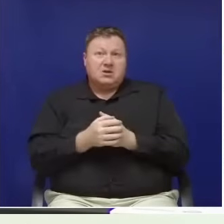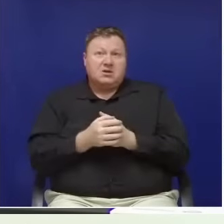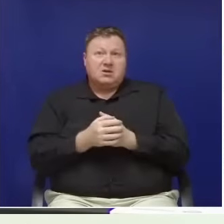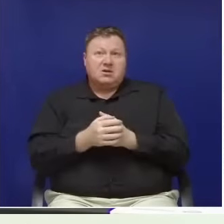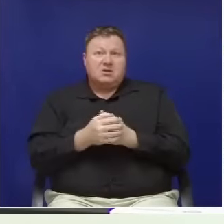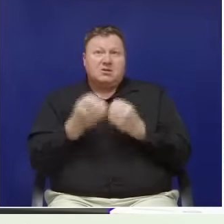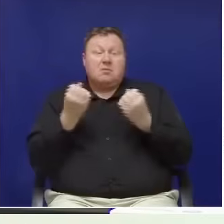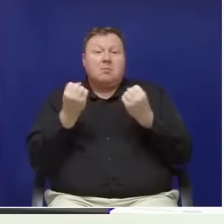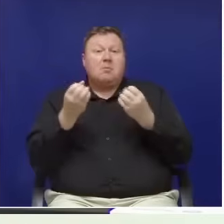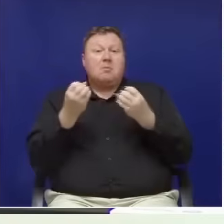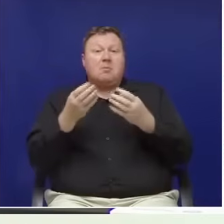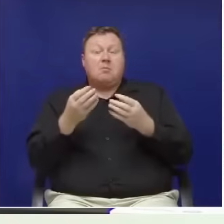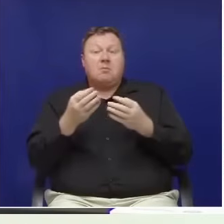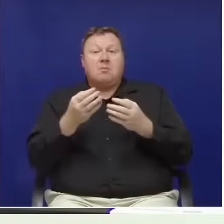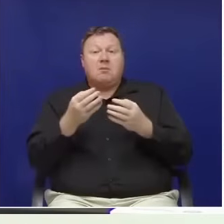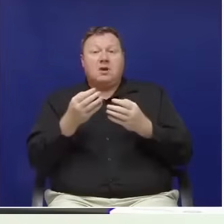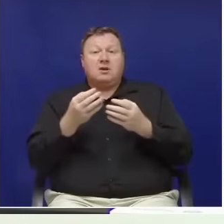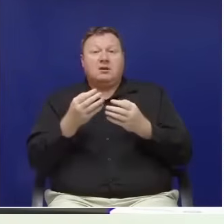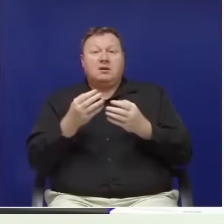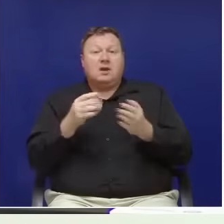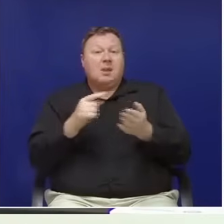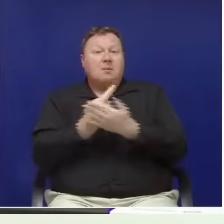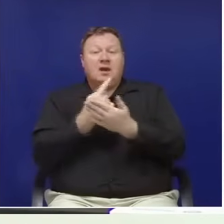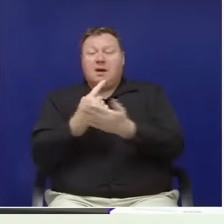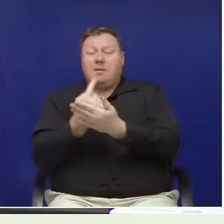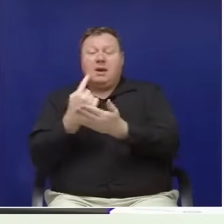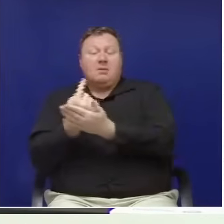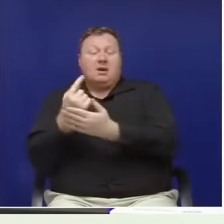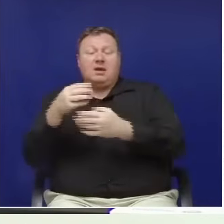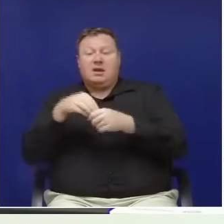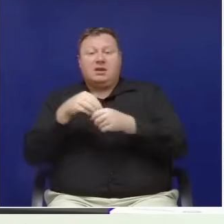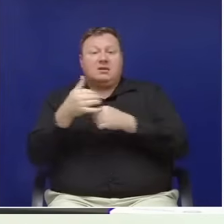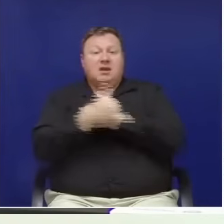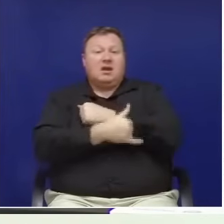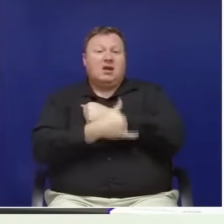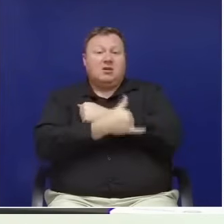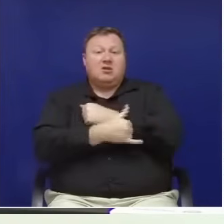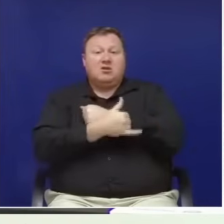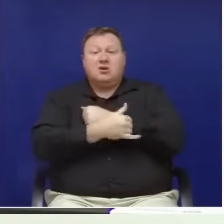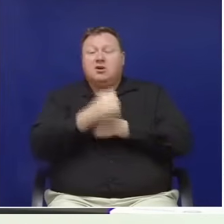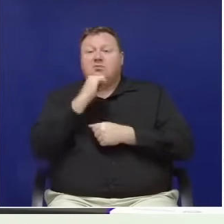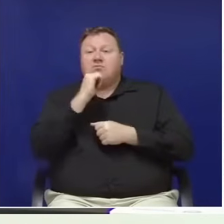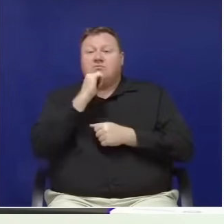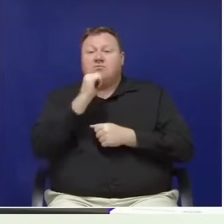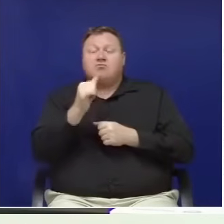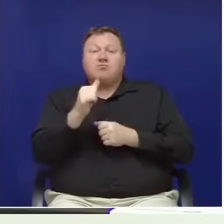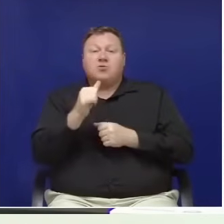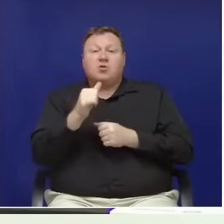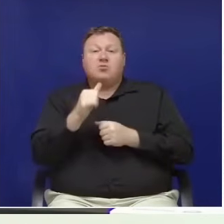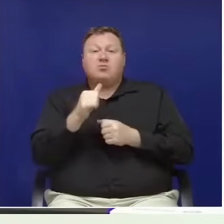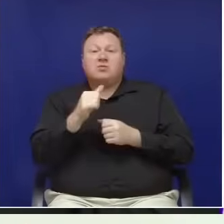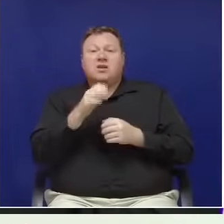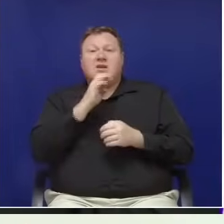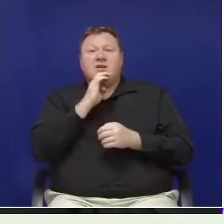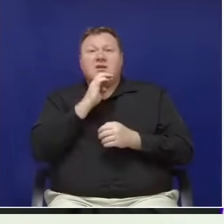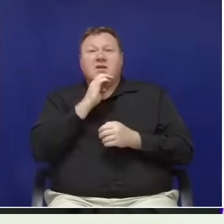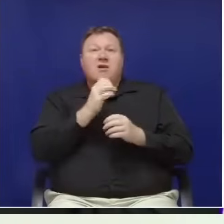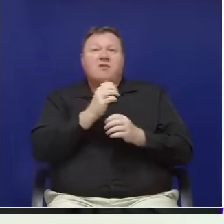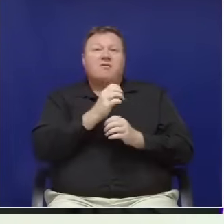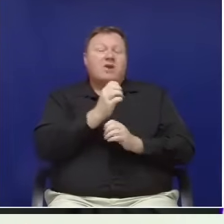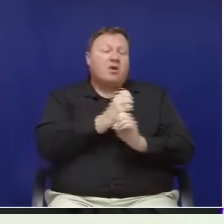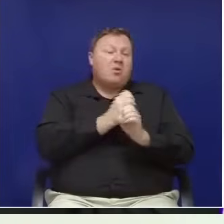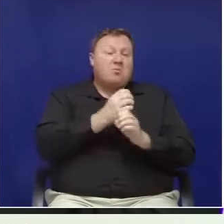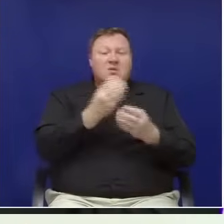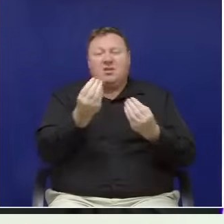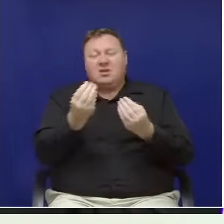of operations in this country. So I'm not going to give you details. Wait until we present the plan to